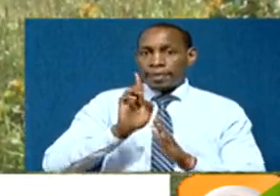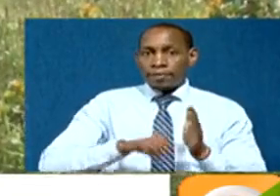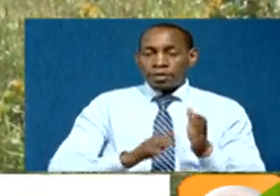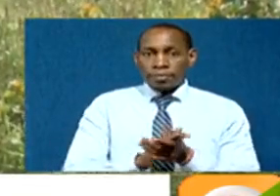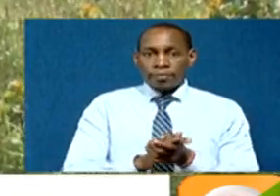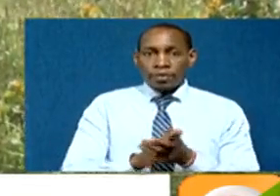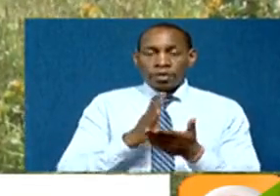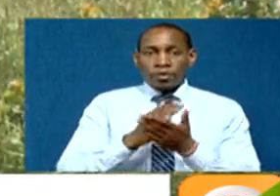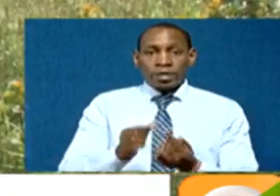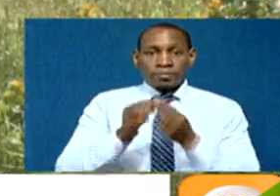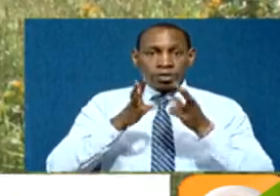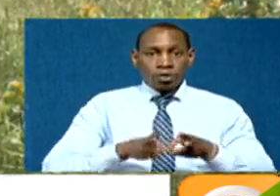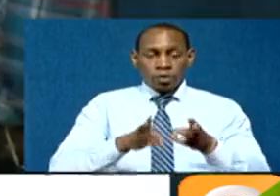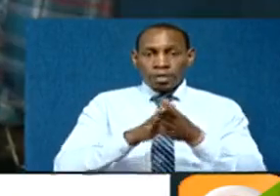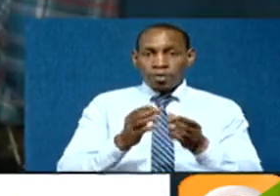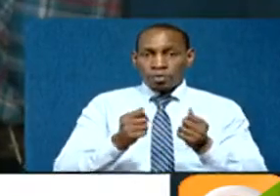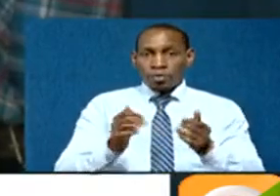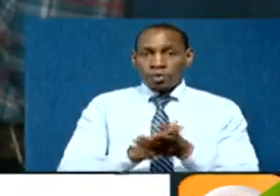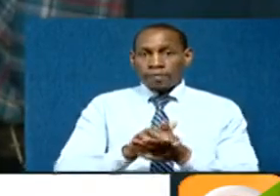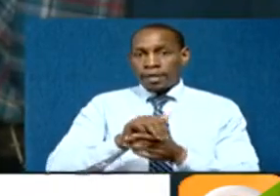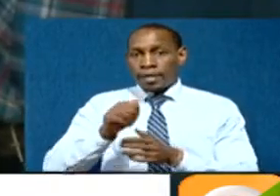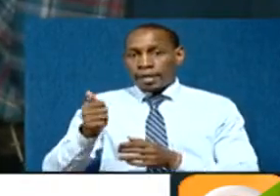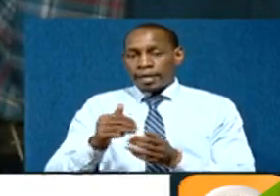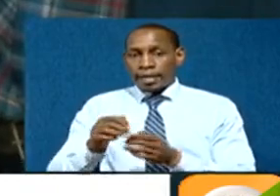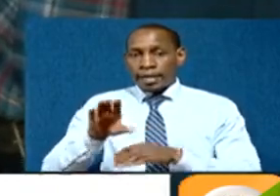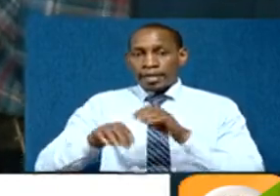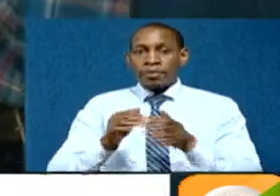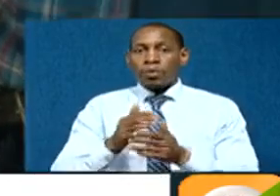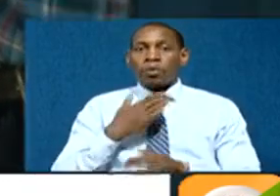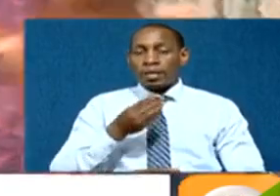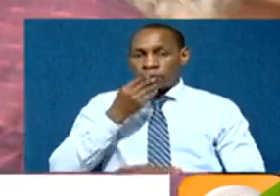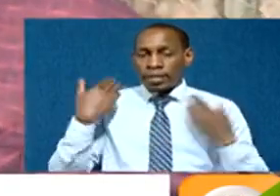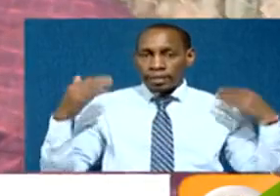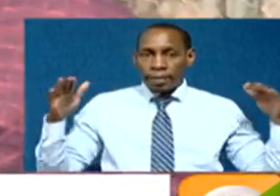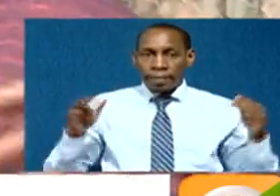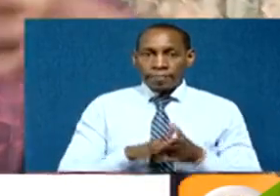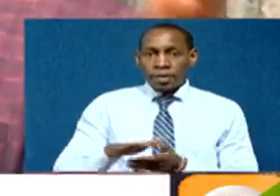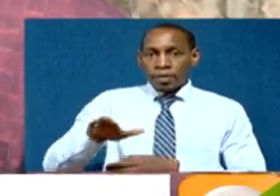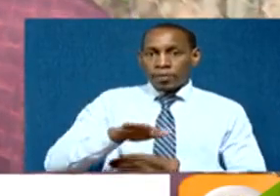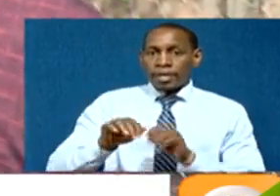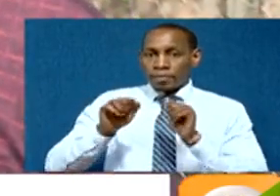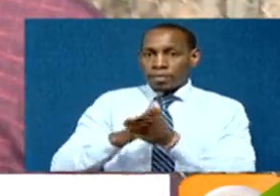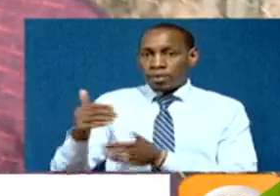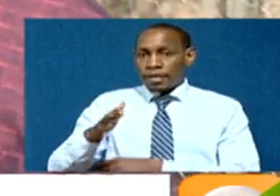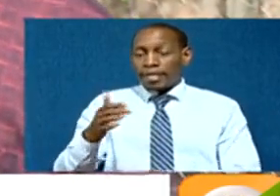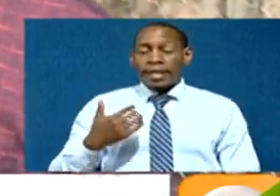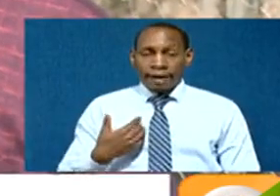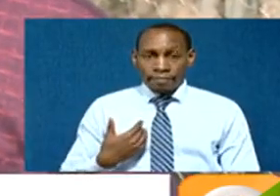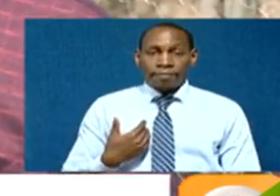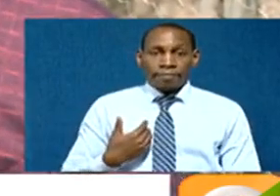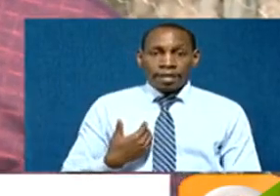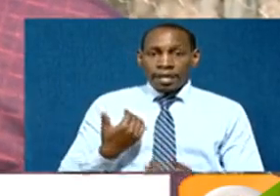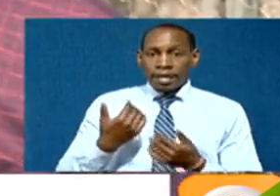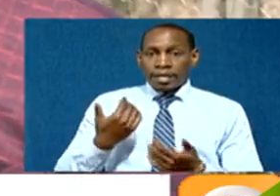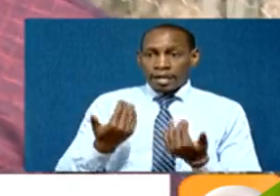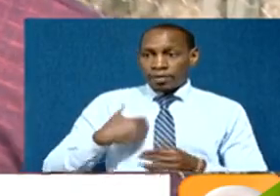rather ingenious way of dealing with predators at his farm. This year is you can get snakes. So what